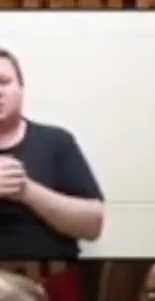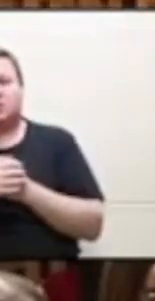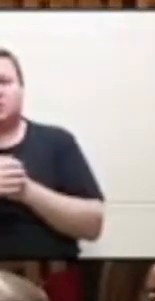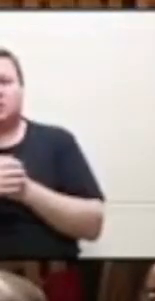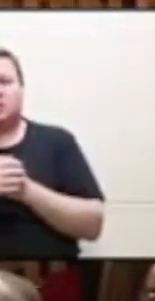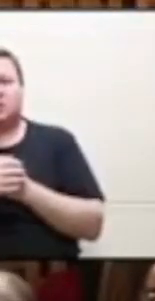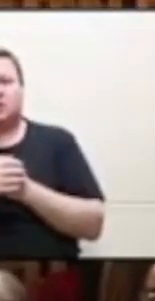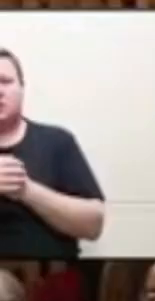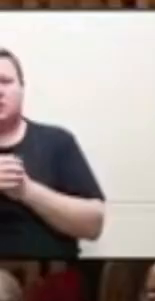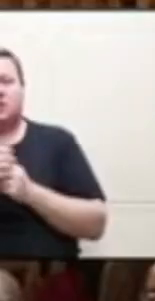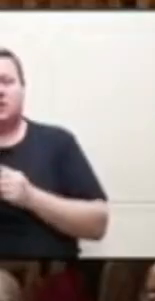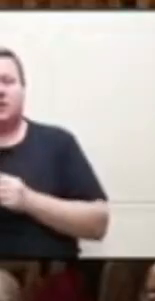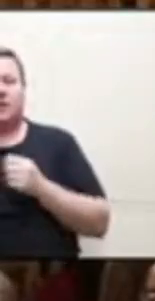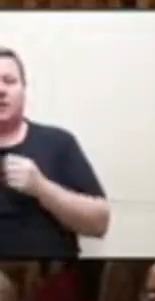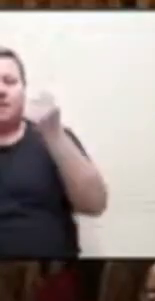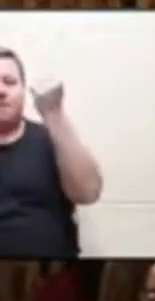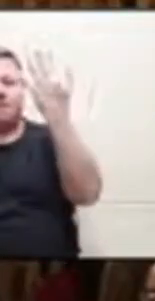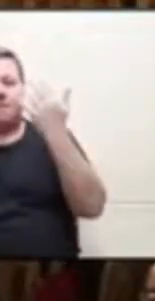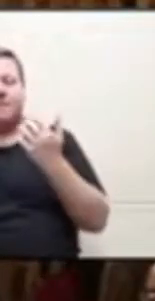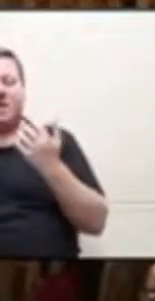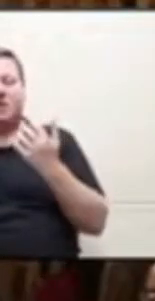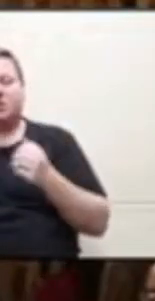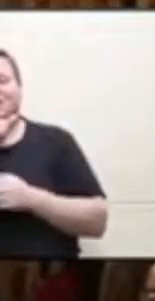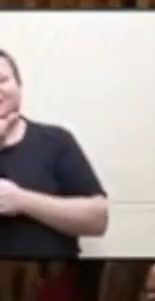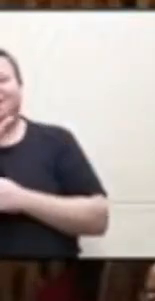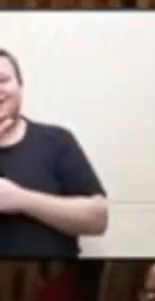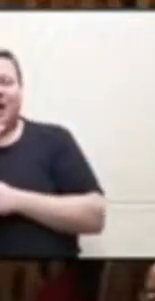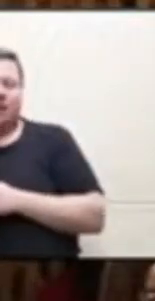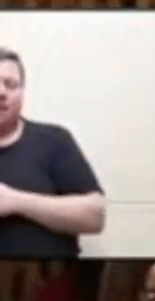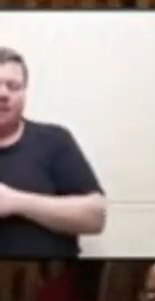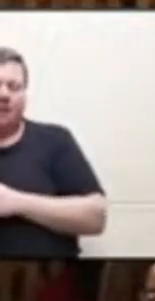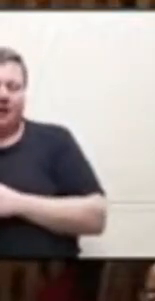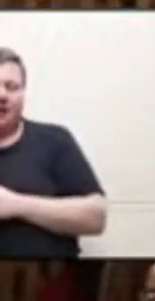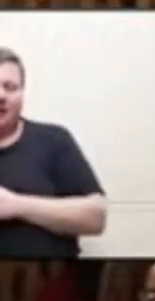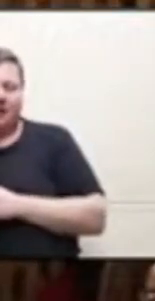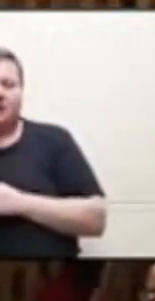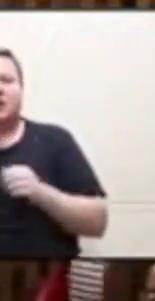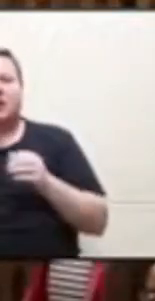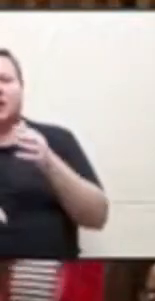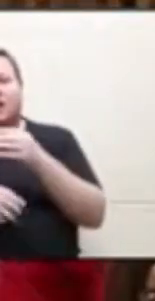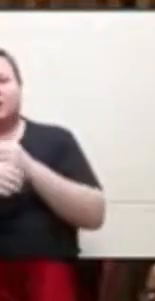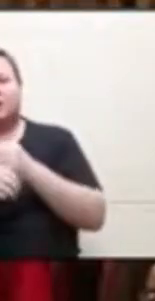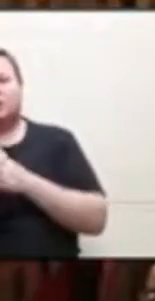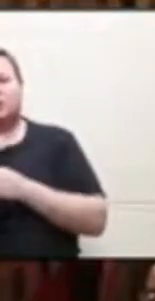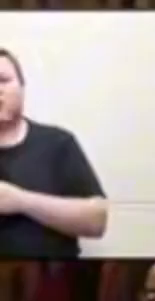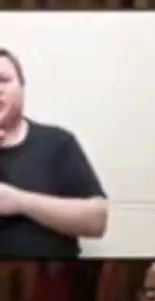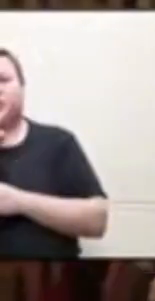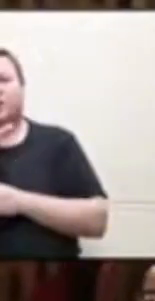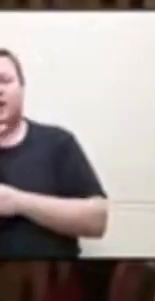was 68,104. An additional